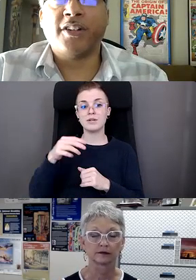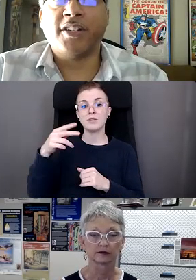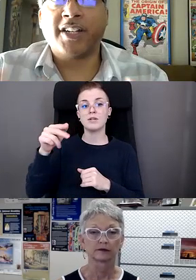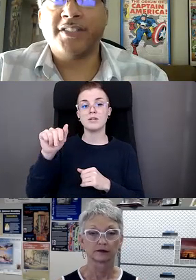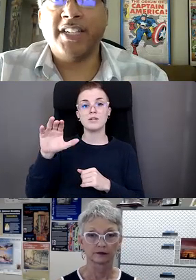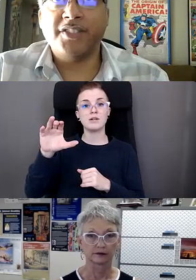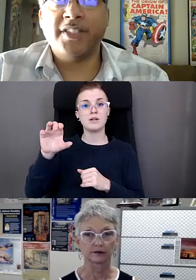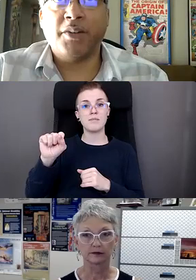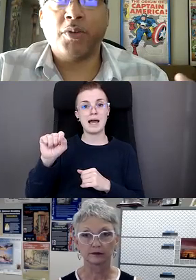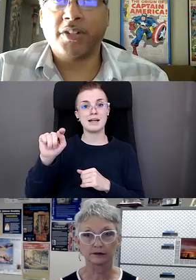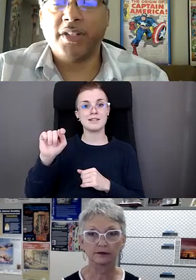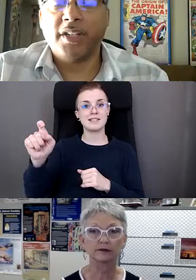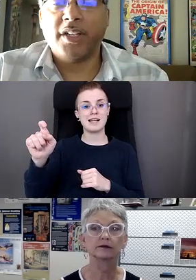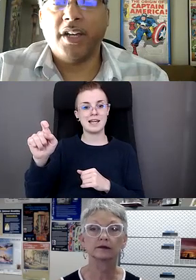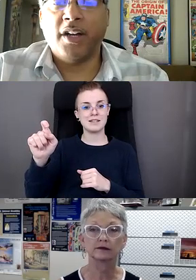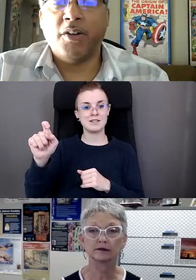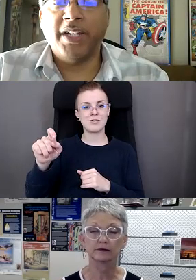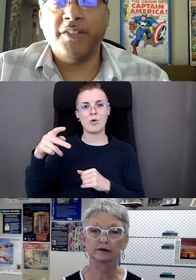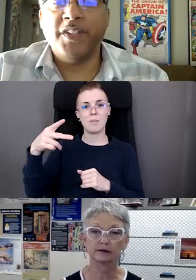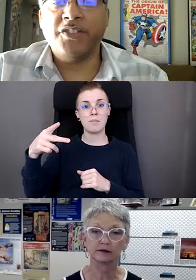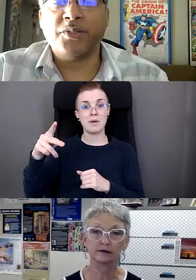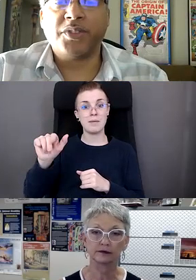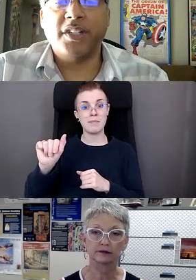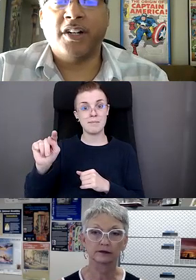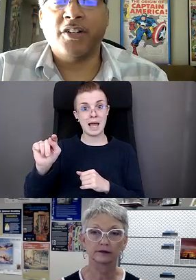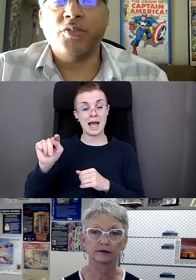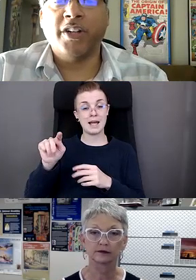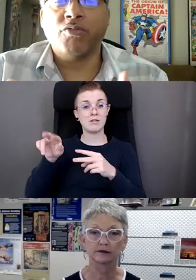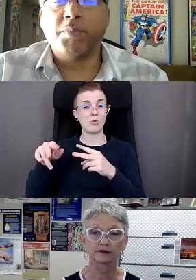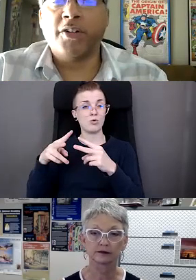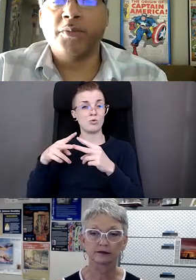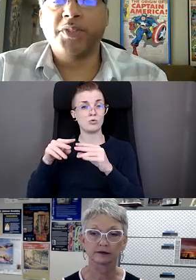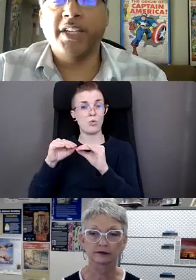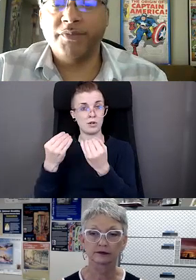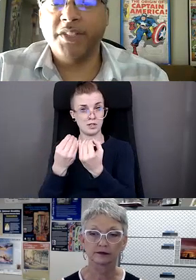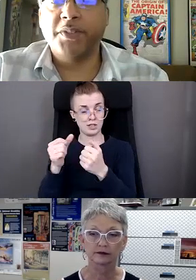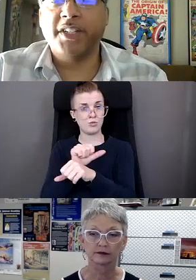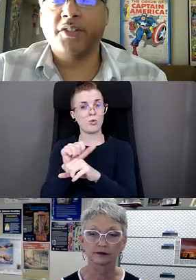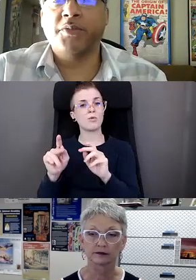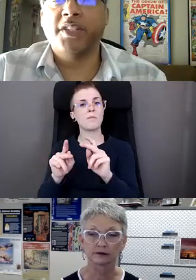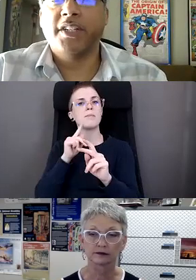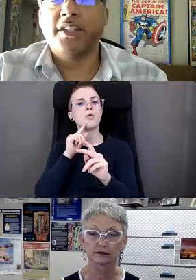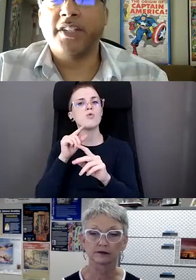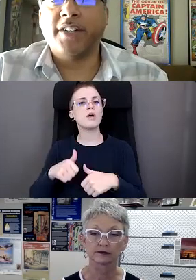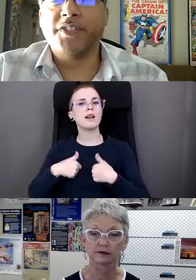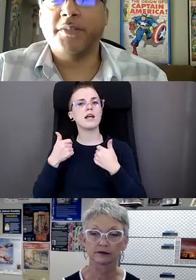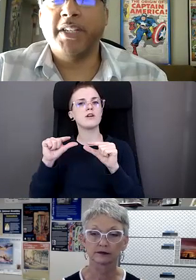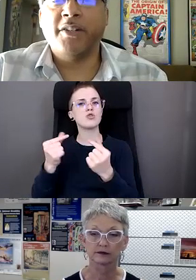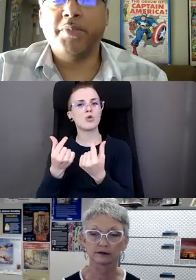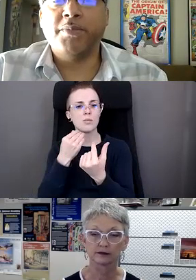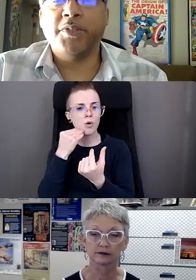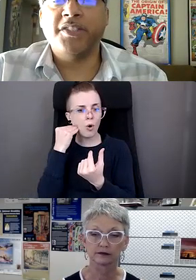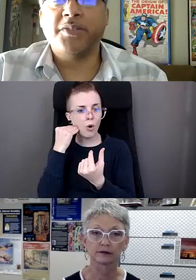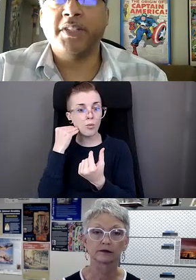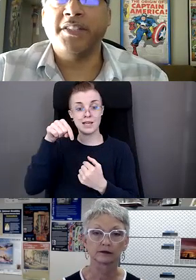Those are the organizations that work with individuals who are in group homes. And in this particular one, the Governor's Committee